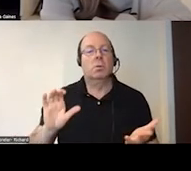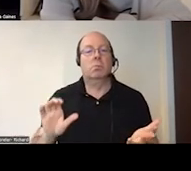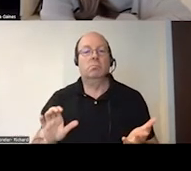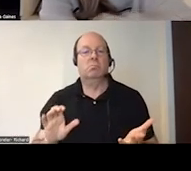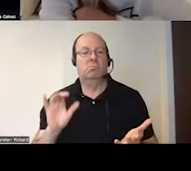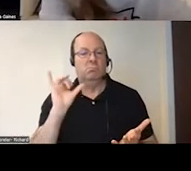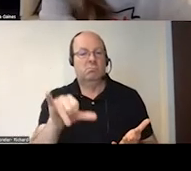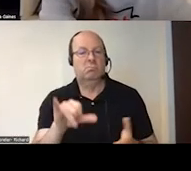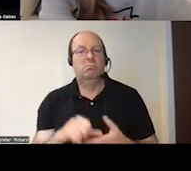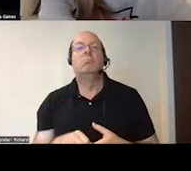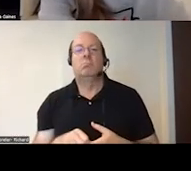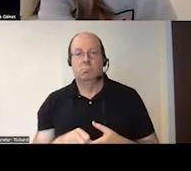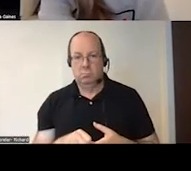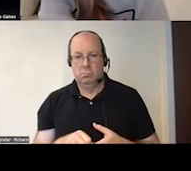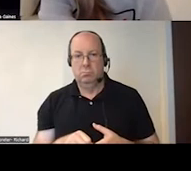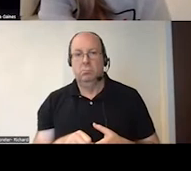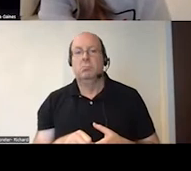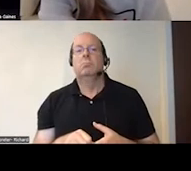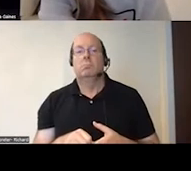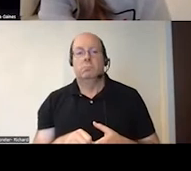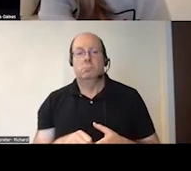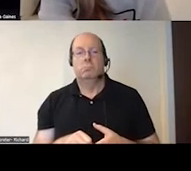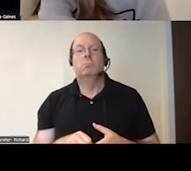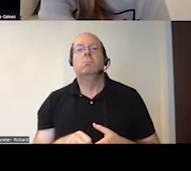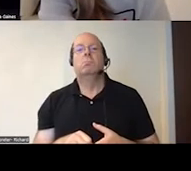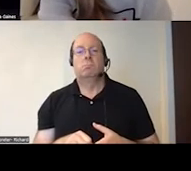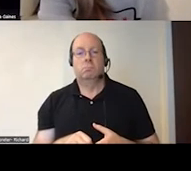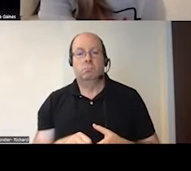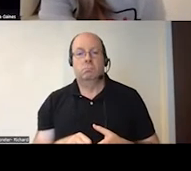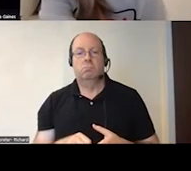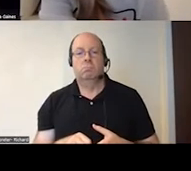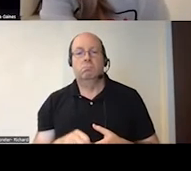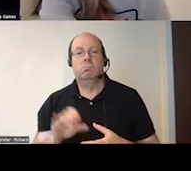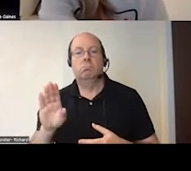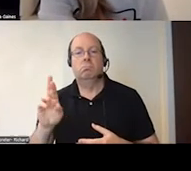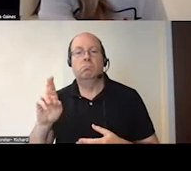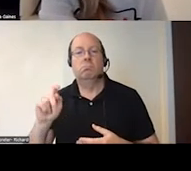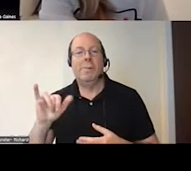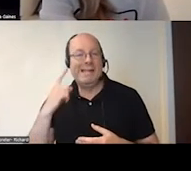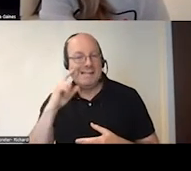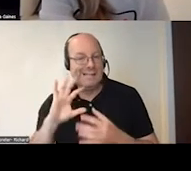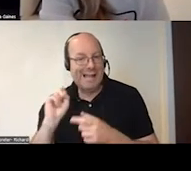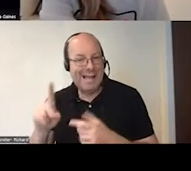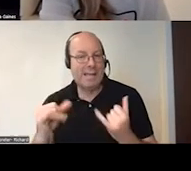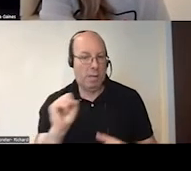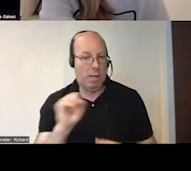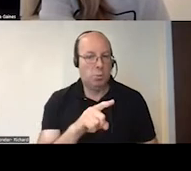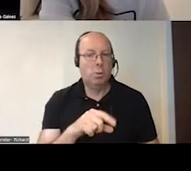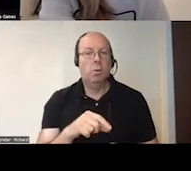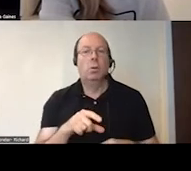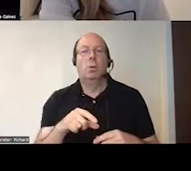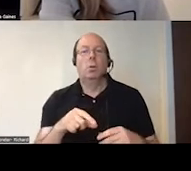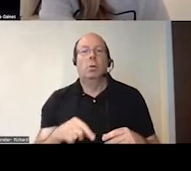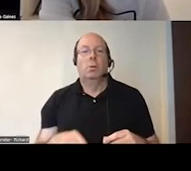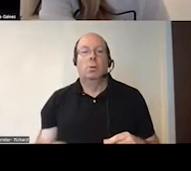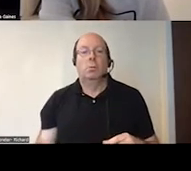And I'll ask you the same question I asked Brittany. Have you been able to build any sense of community with other, maybe not business?